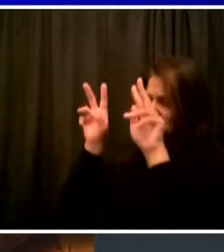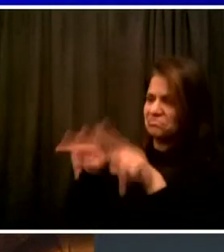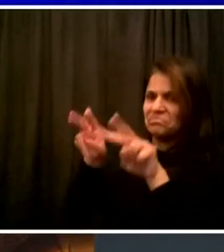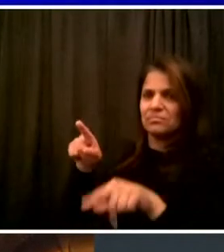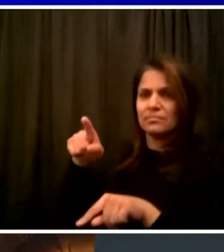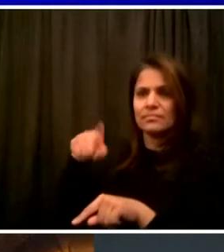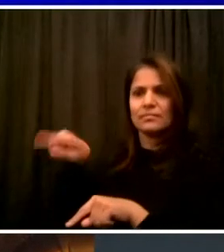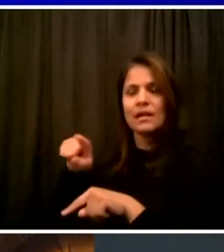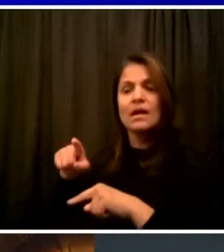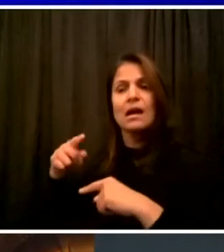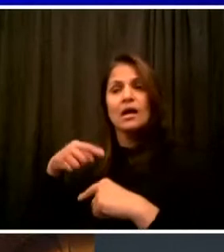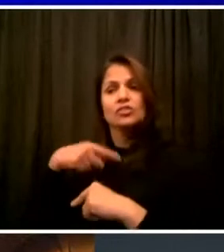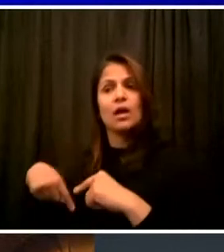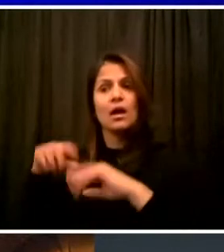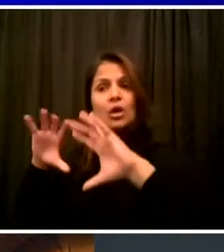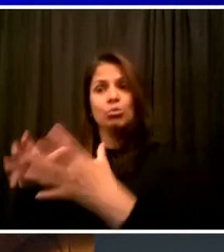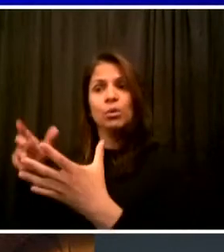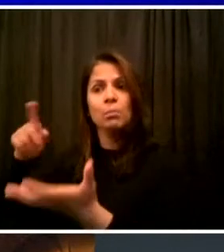911.